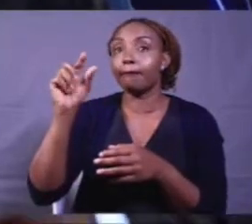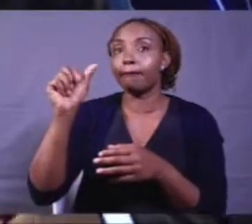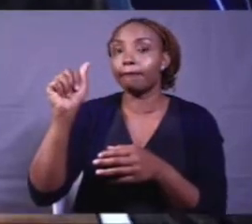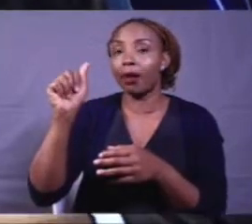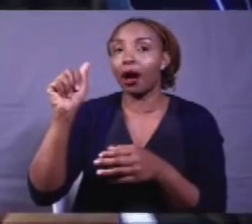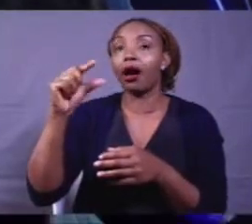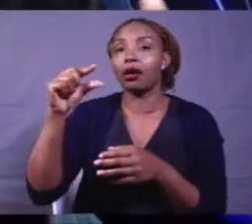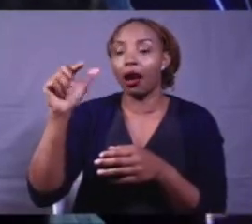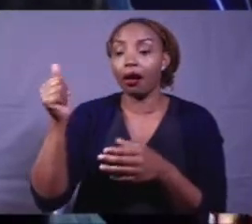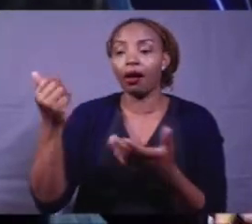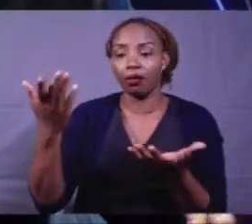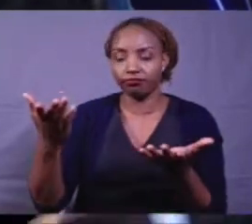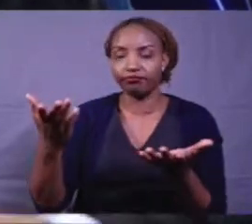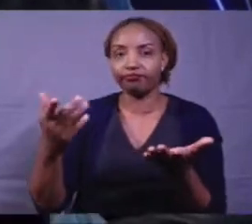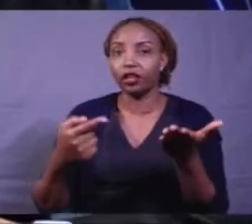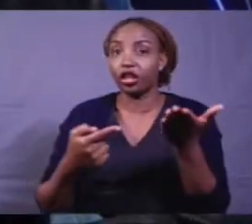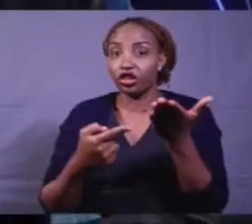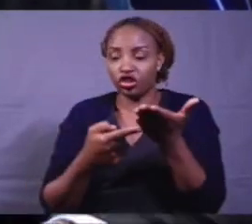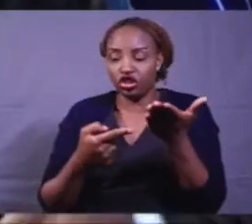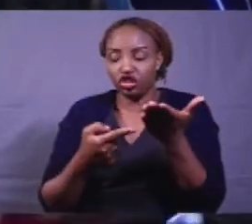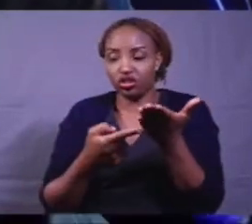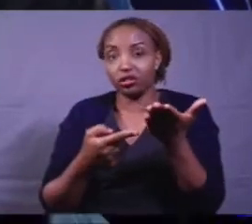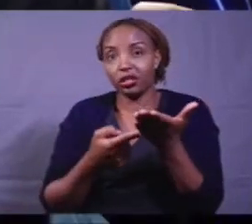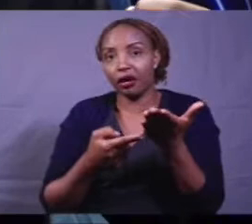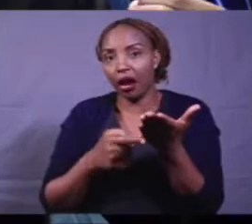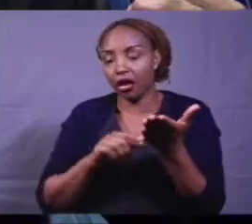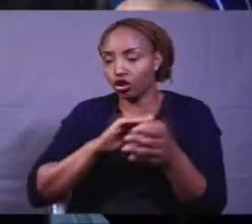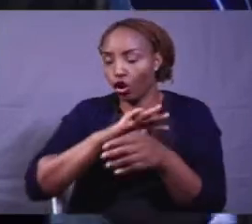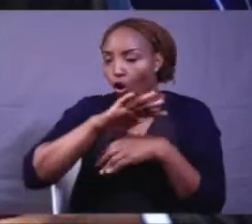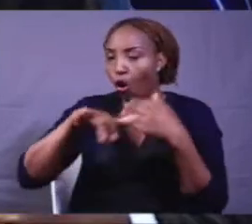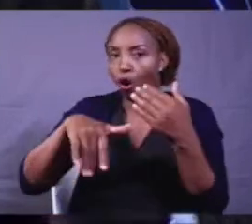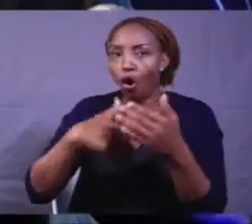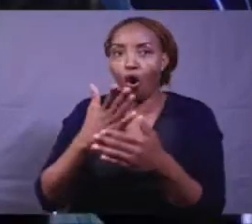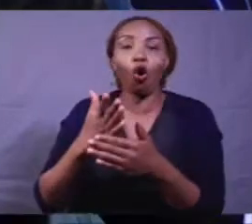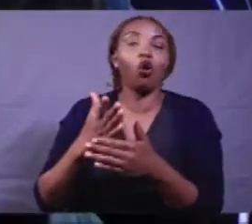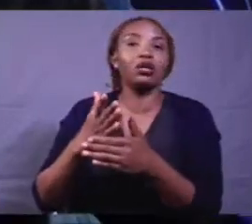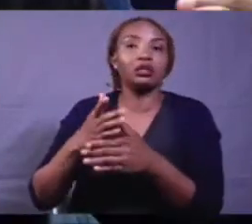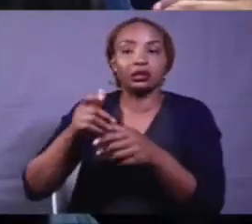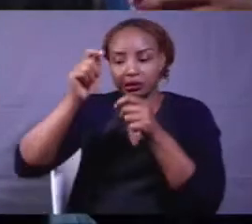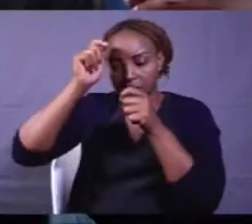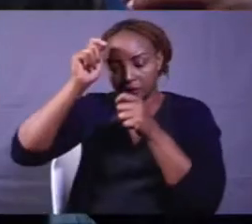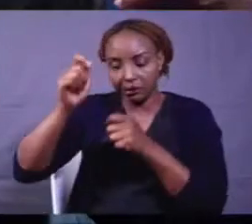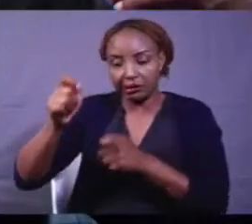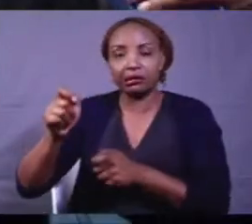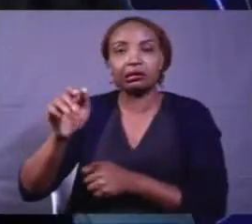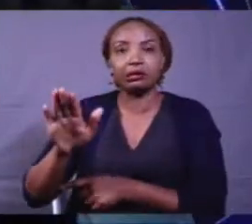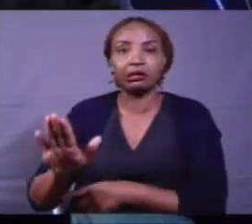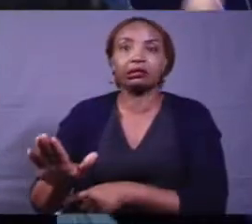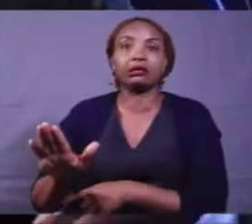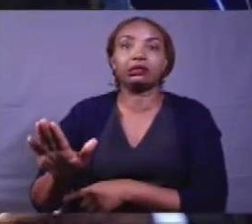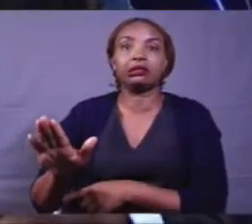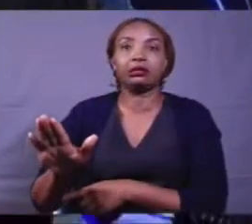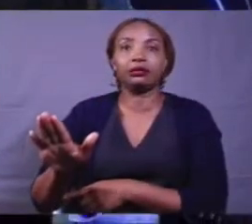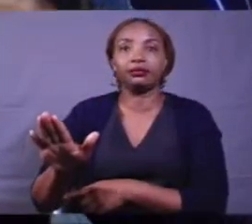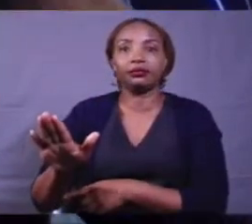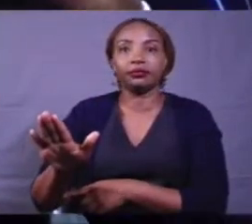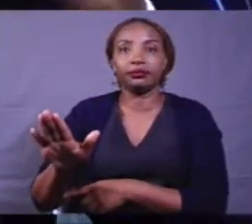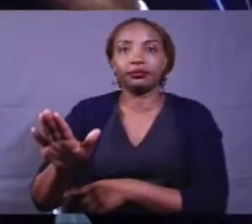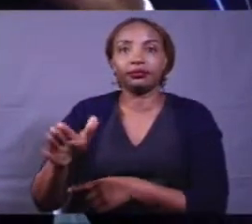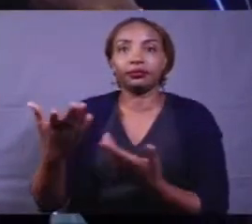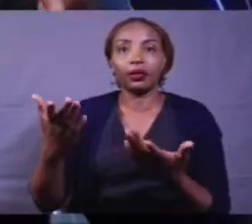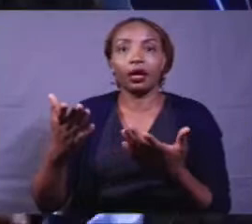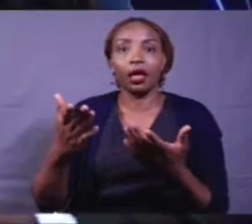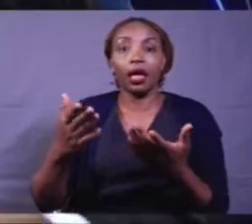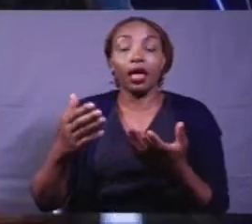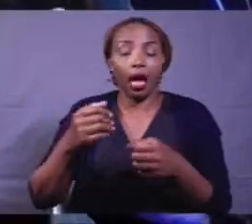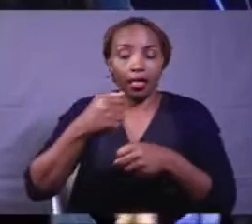portal, where we file our cases electronically, and they made rules to allow us to send documents to opponents